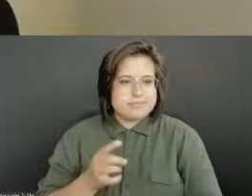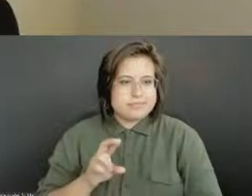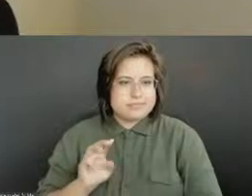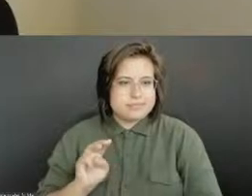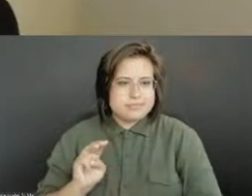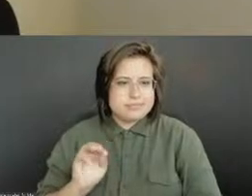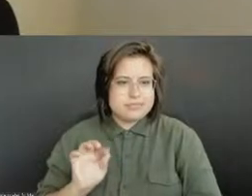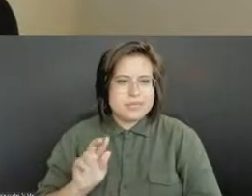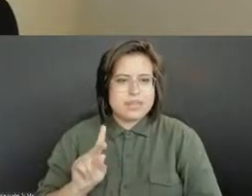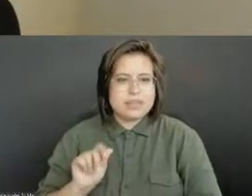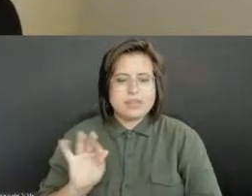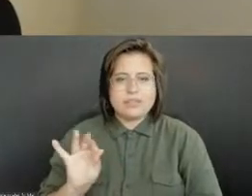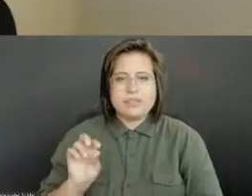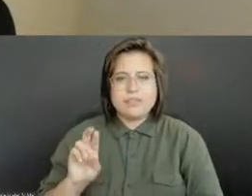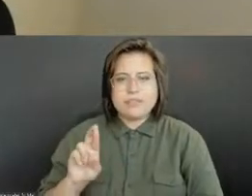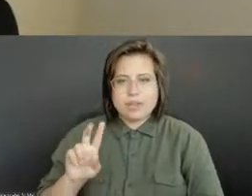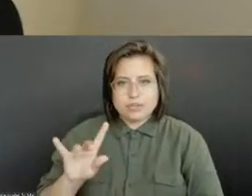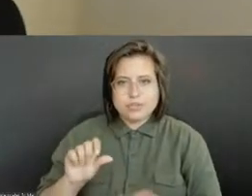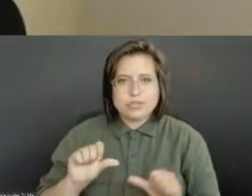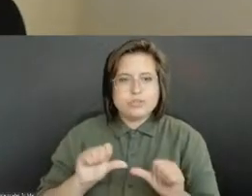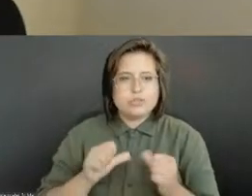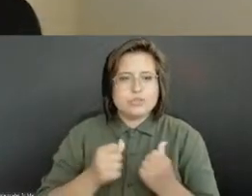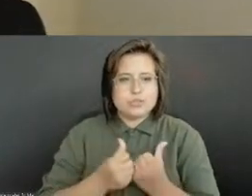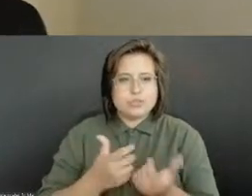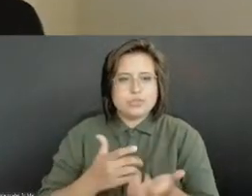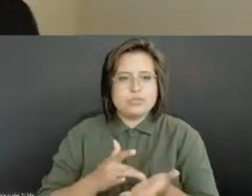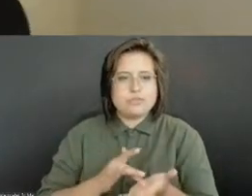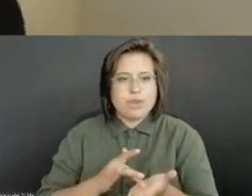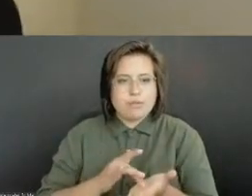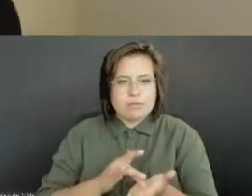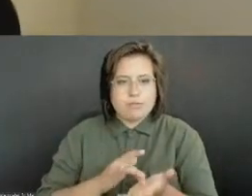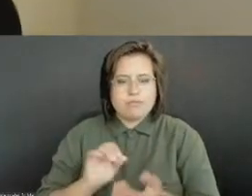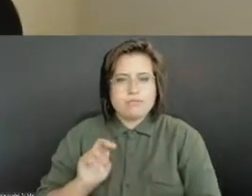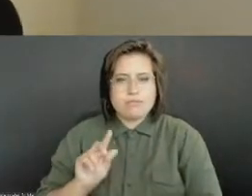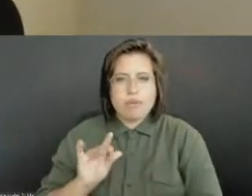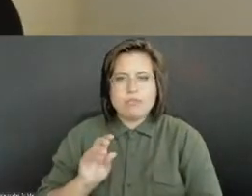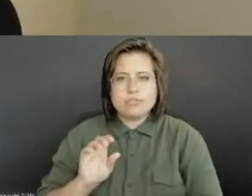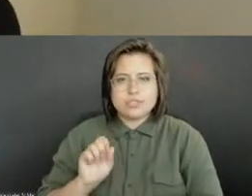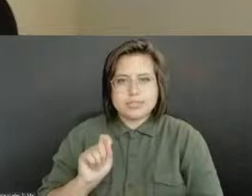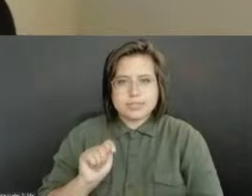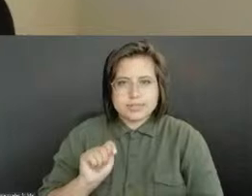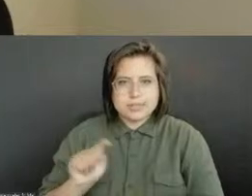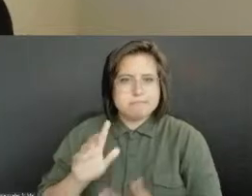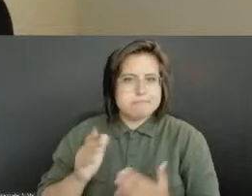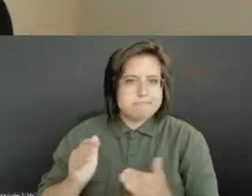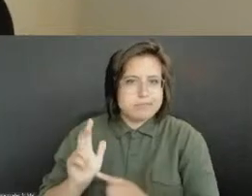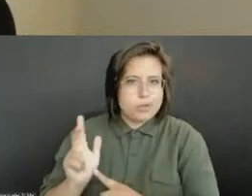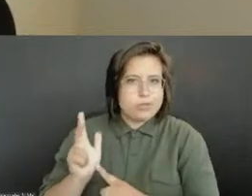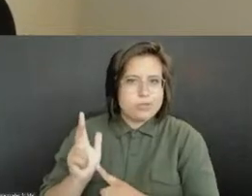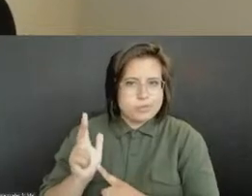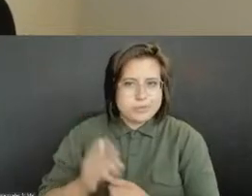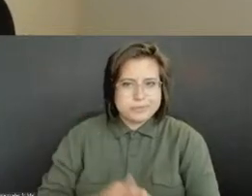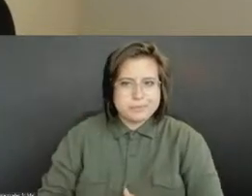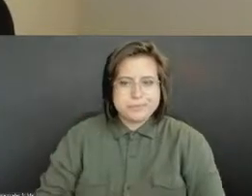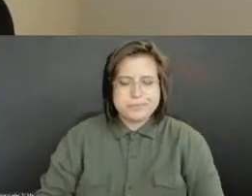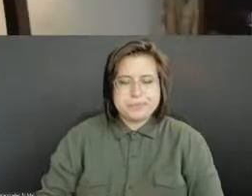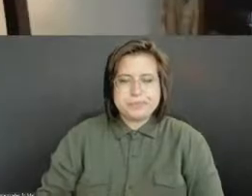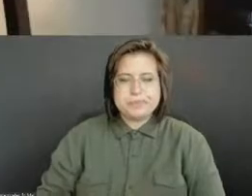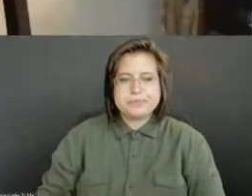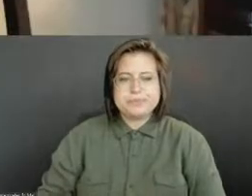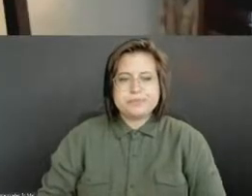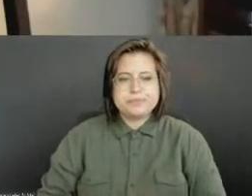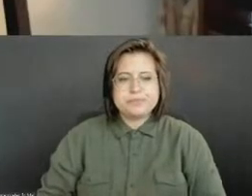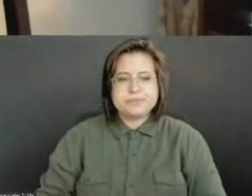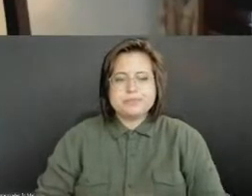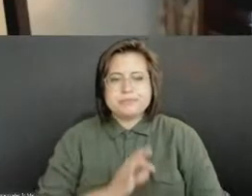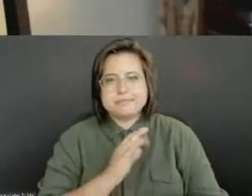Association of American Medical Colleges. Dr. Fair, you have 3 minutes, and please proceed.